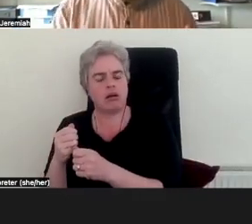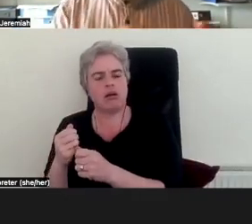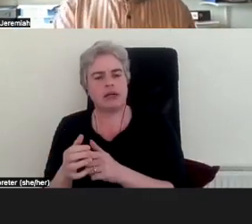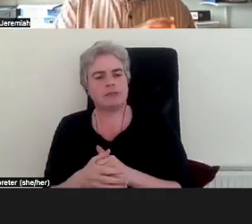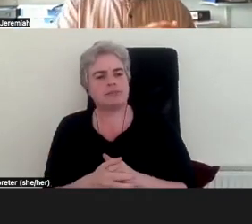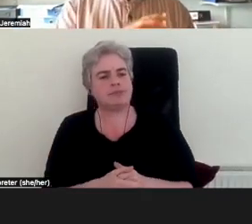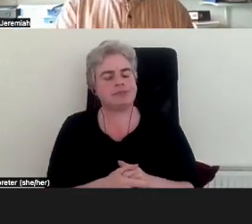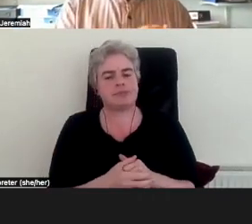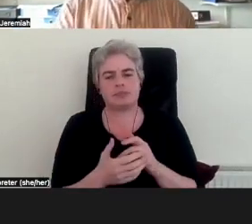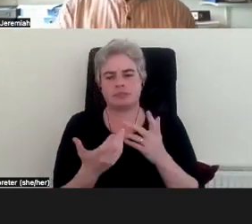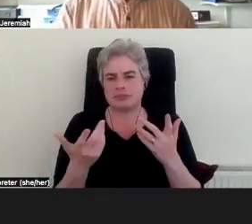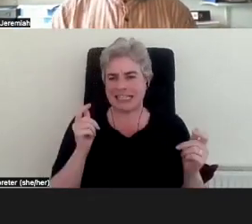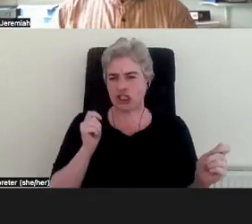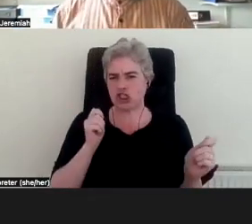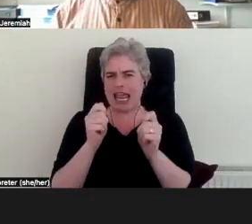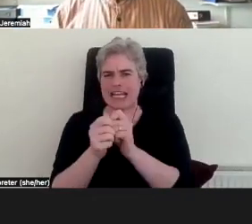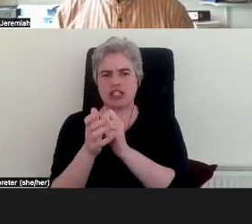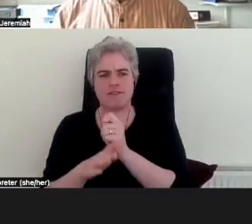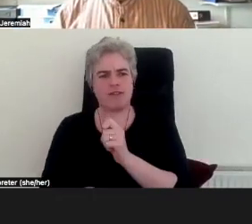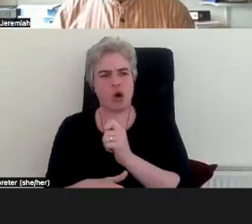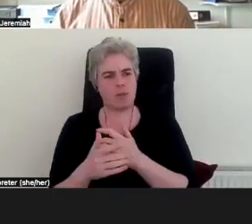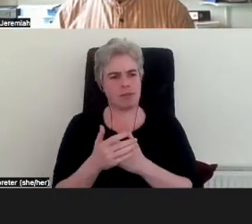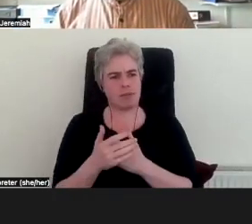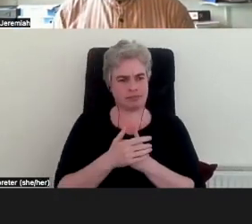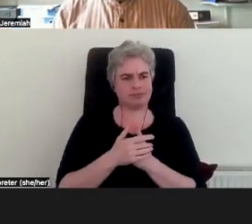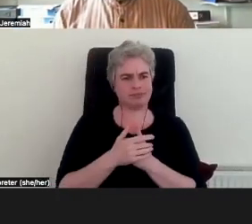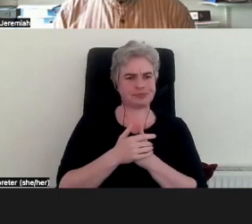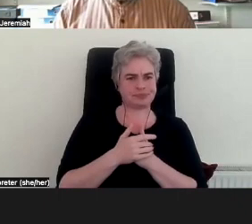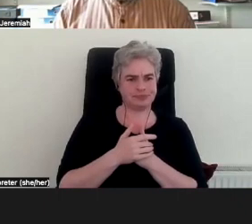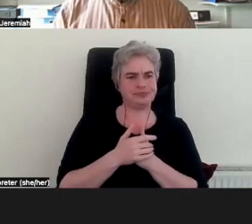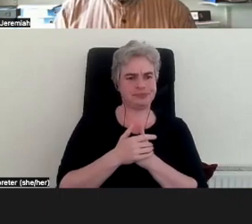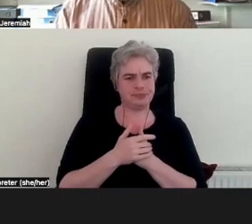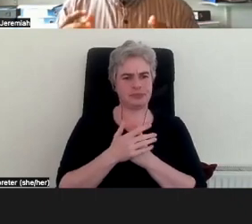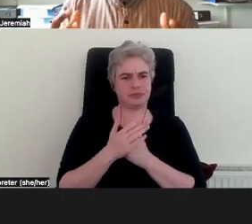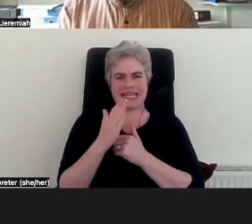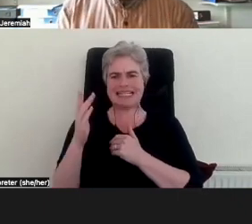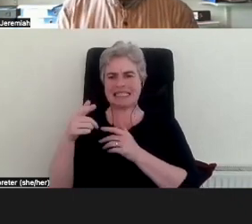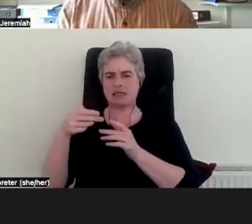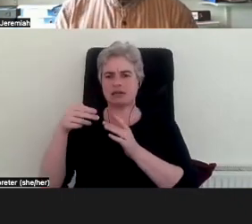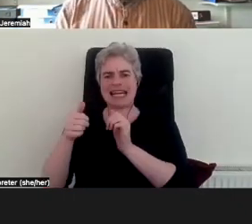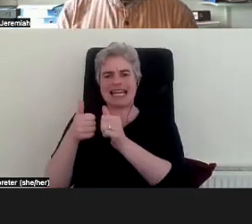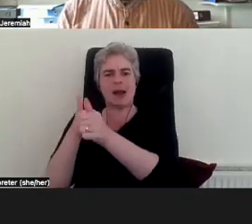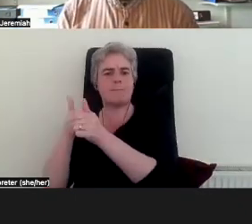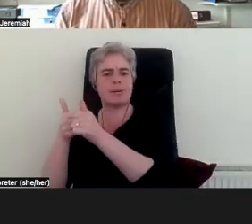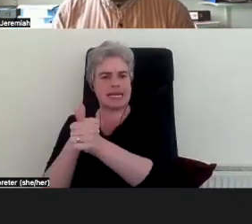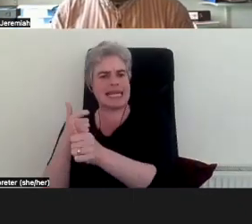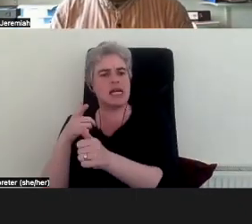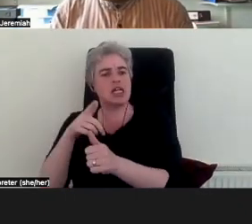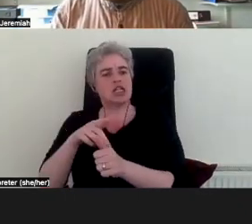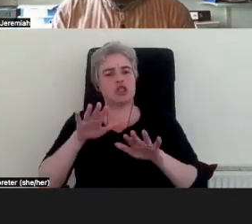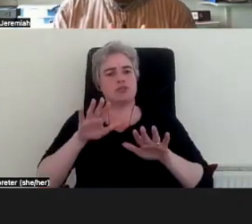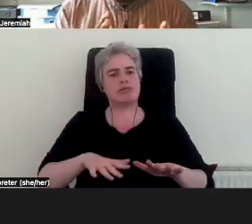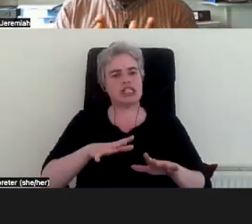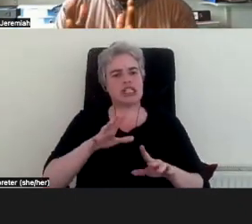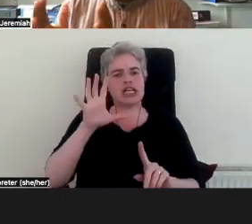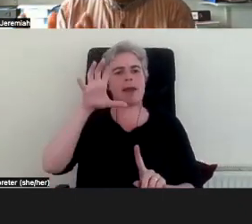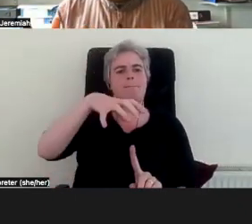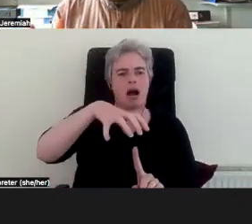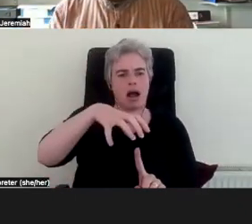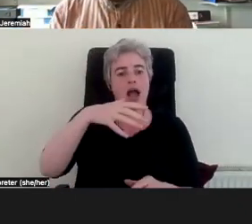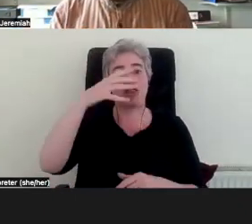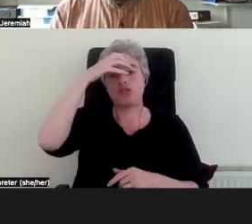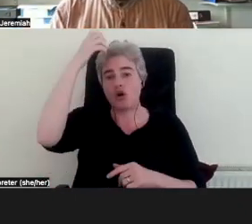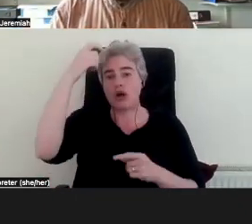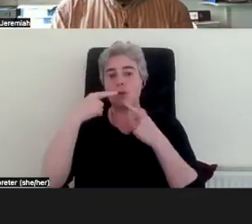because it changes from East India Company to British Empire, and the Royal Proclamation in 1858 and the Royal